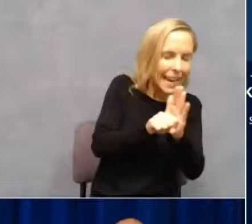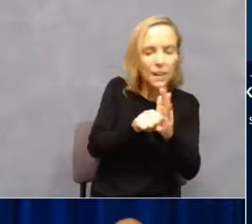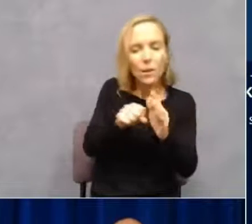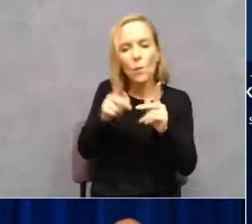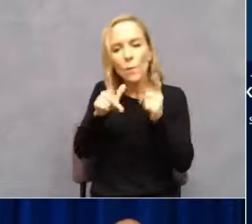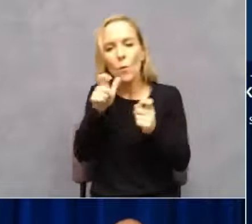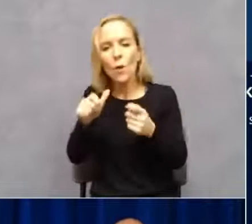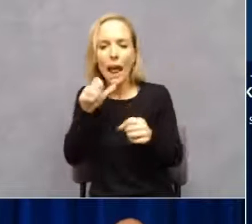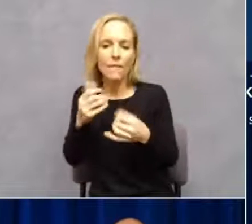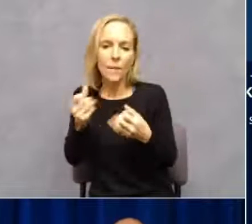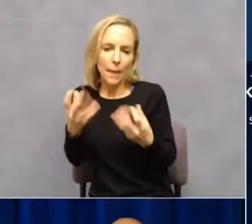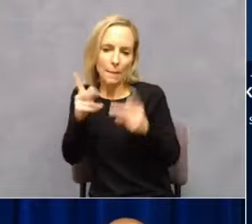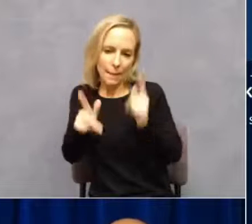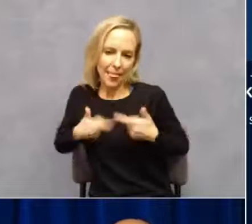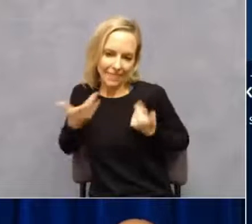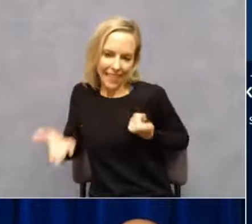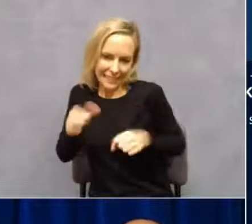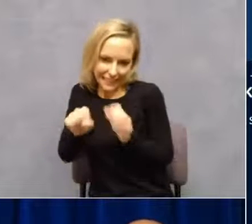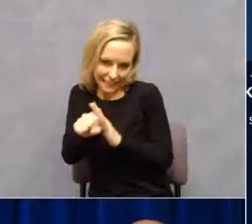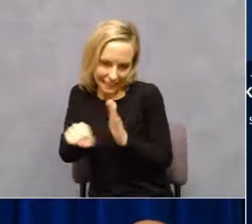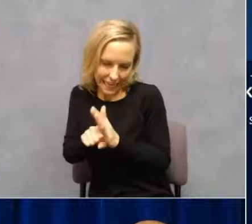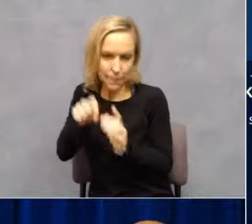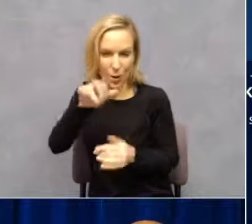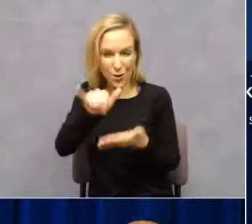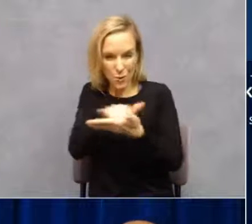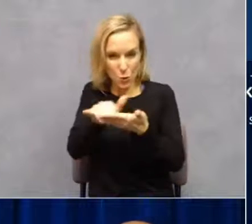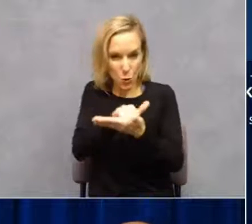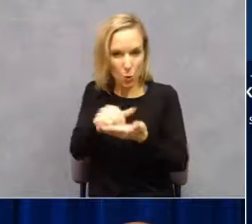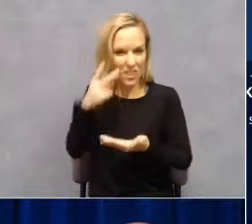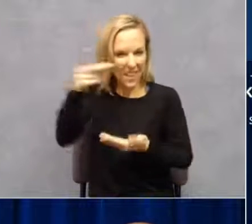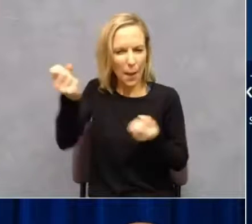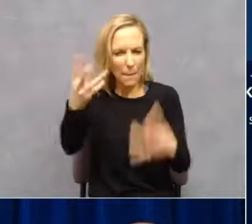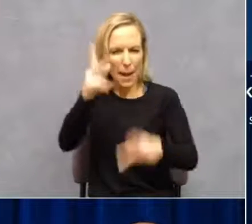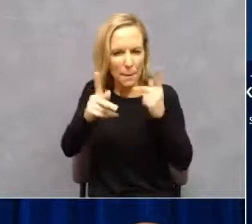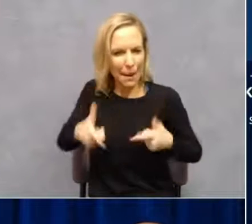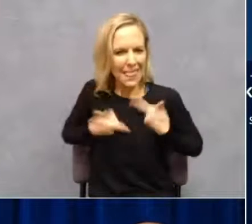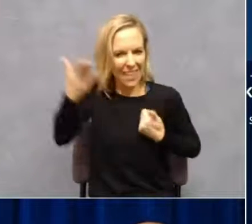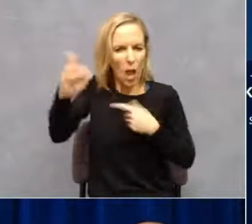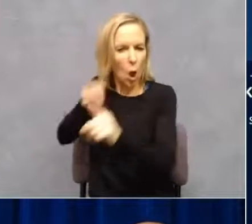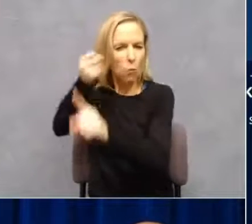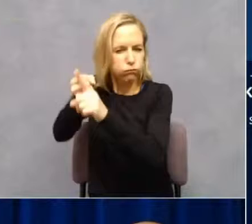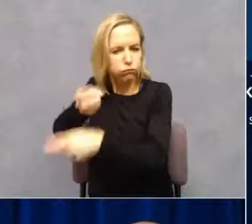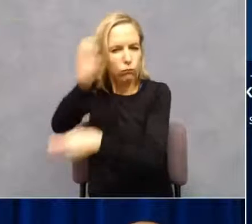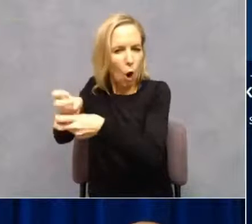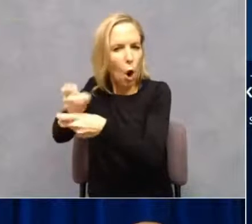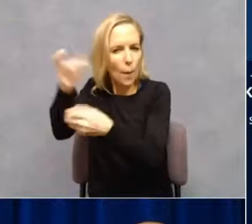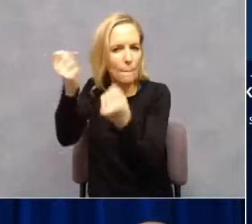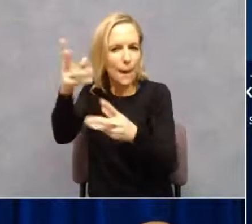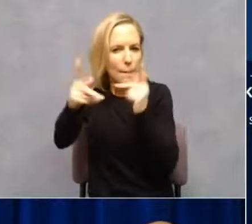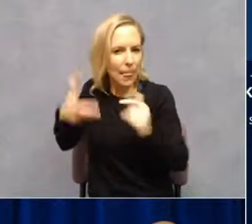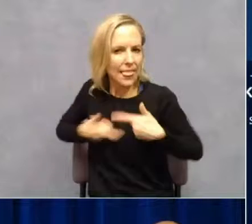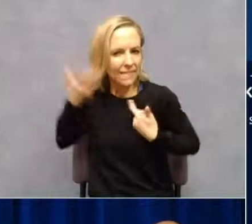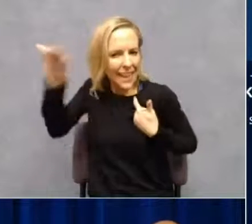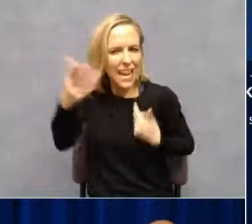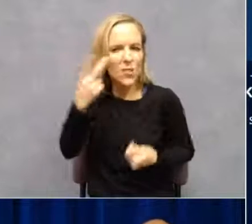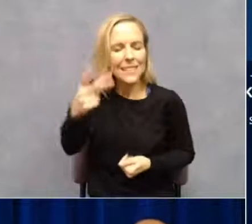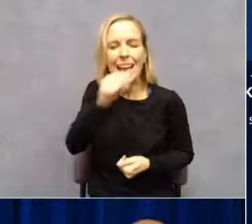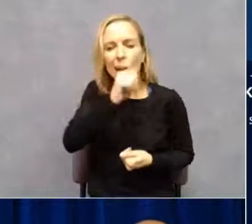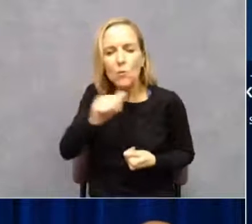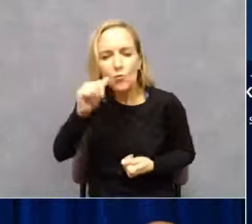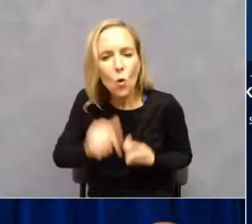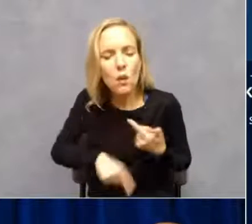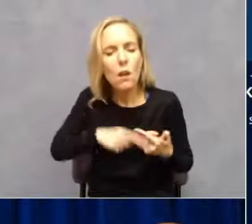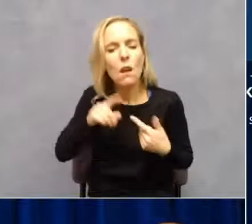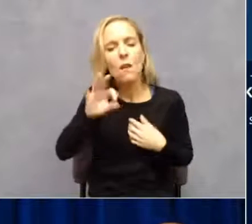at the very beginning, and they got hit the hardest by any measure. Then you go down there and you see Arizona and Florida and Texas.